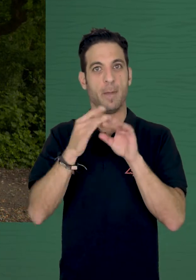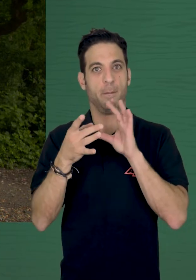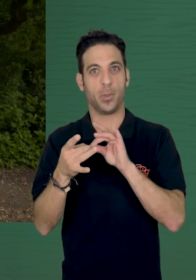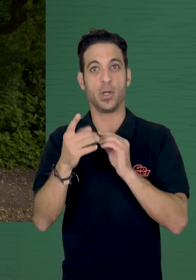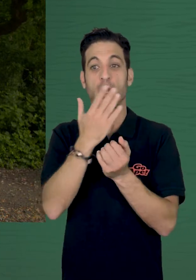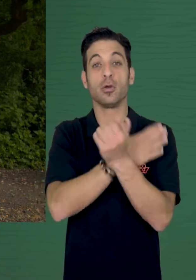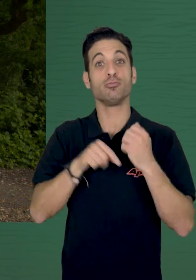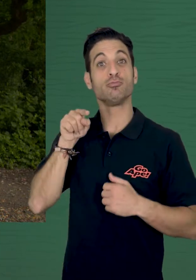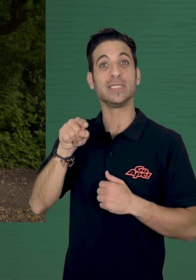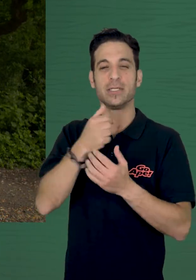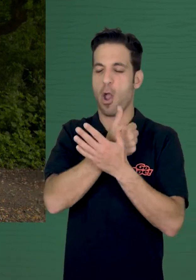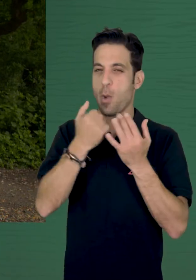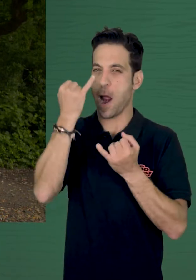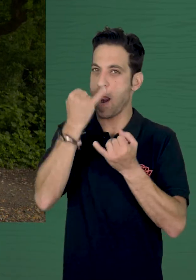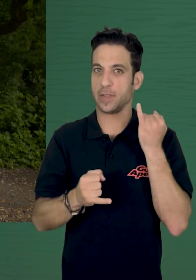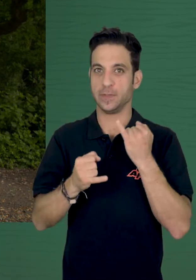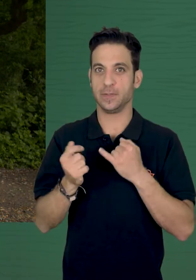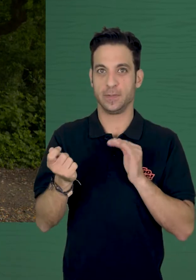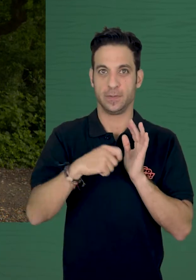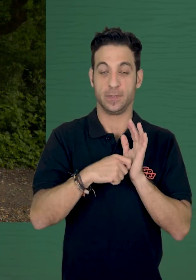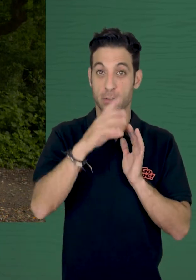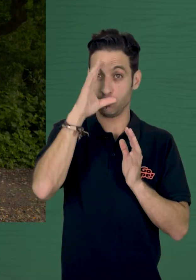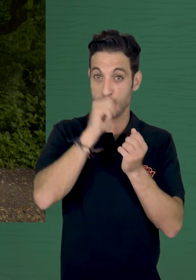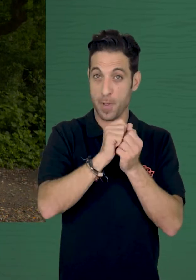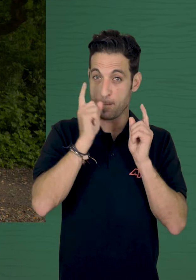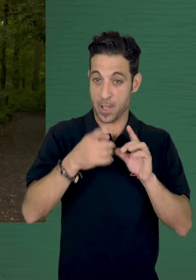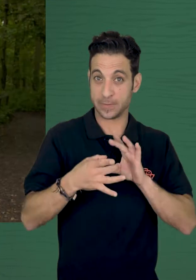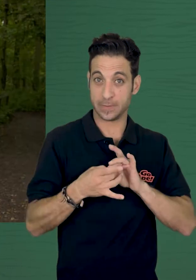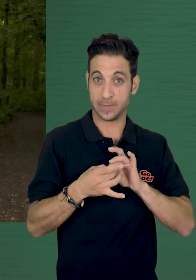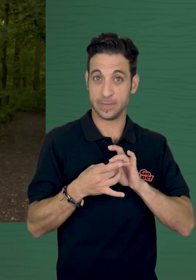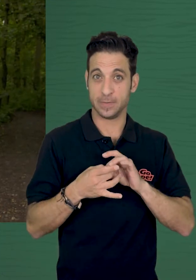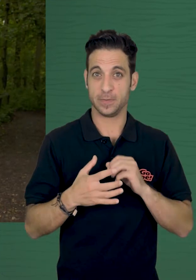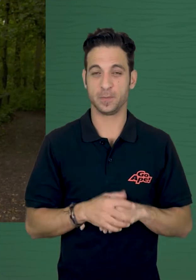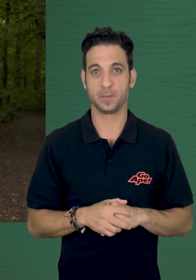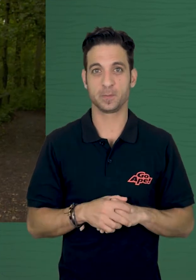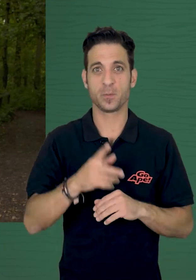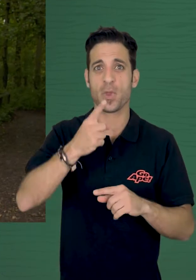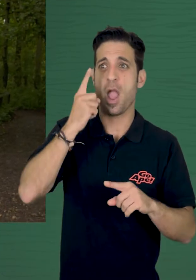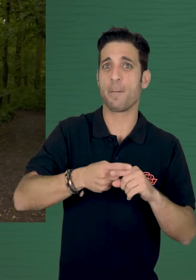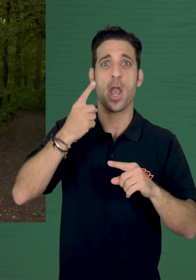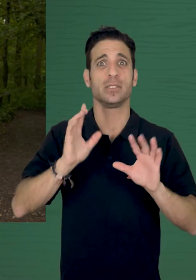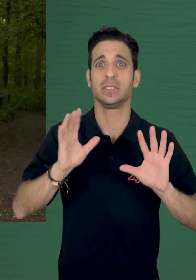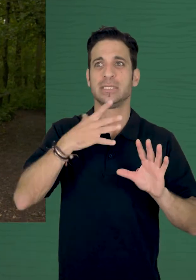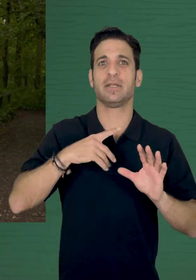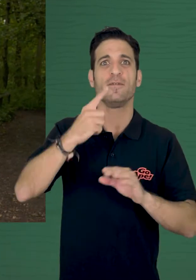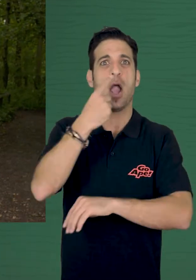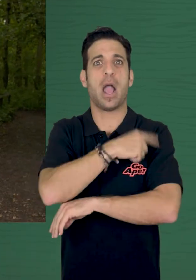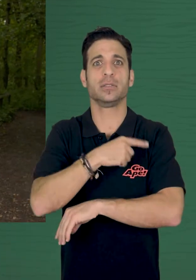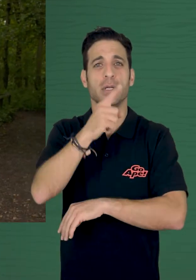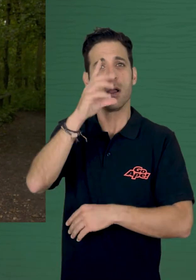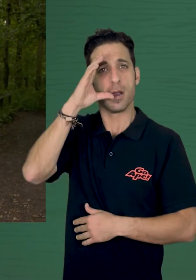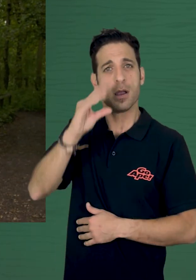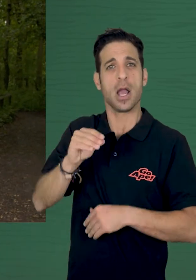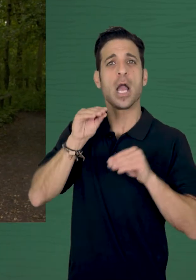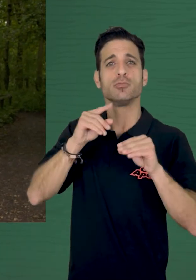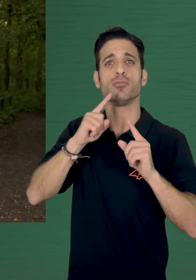And the green hook is always last. And remember to always stay attached. So if there is an emergency or you need first aid, just look